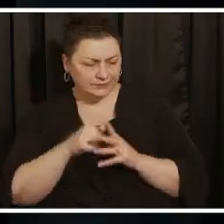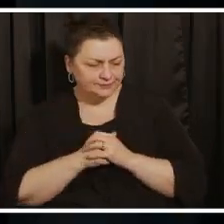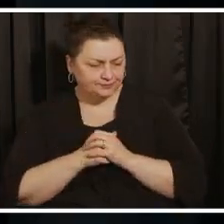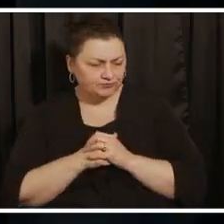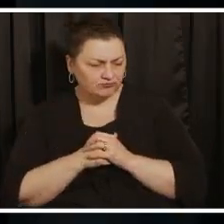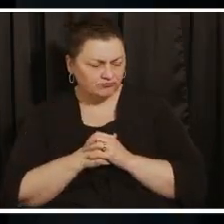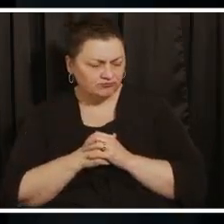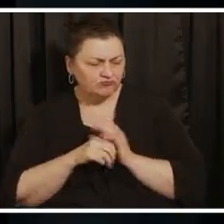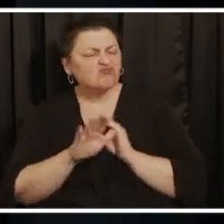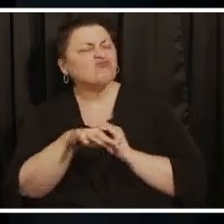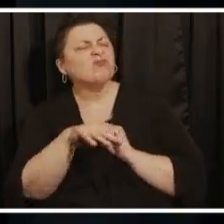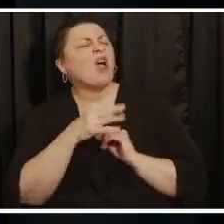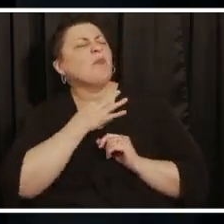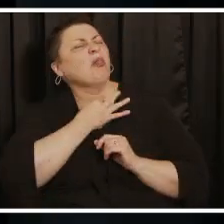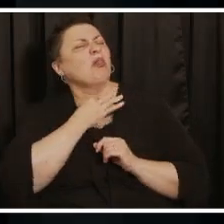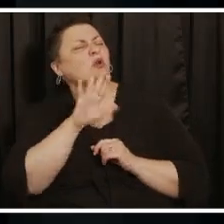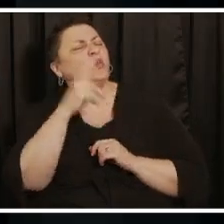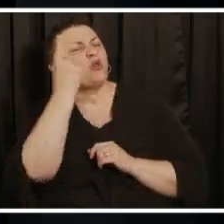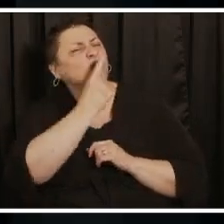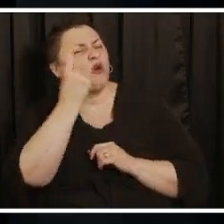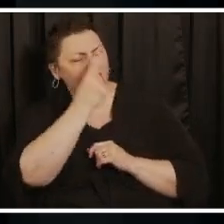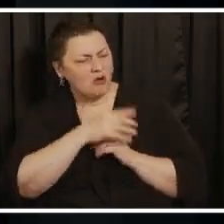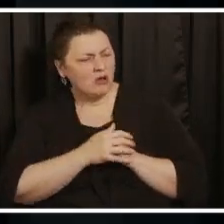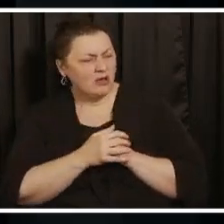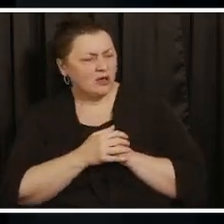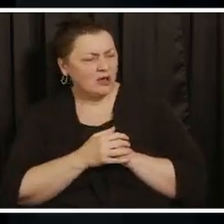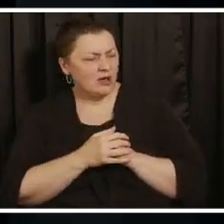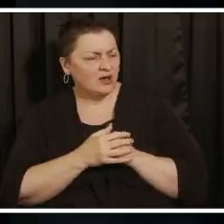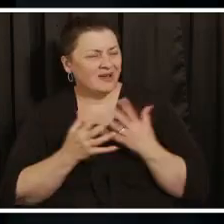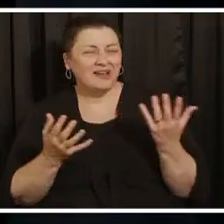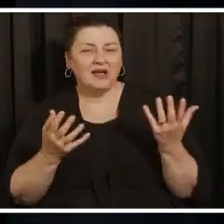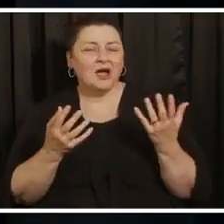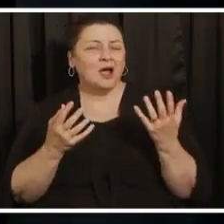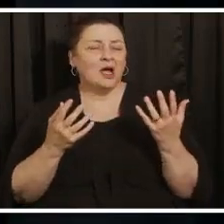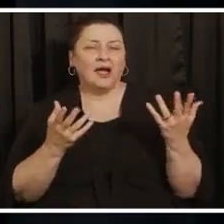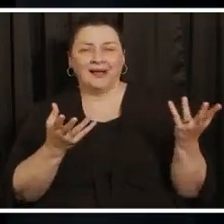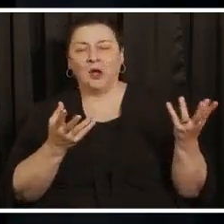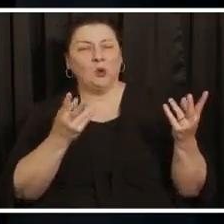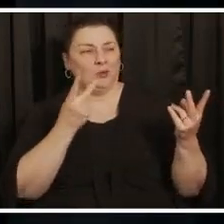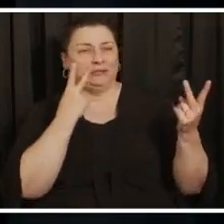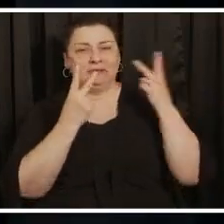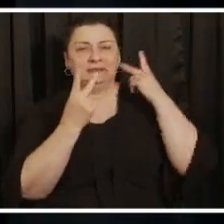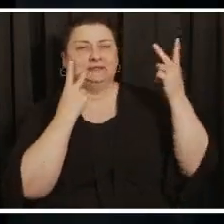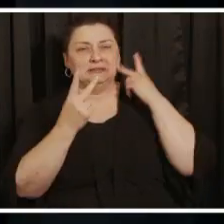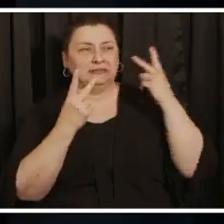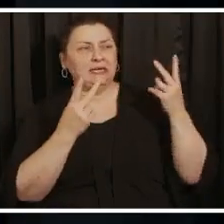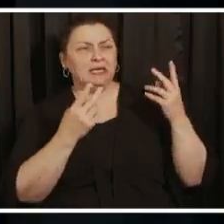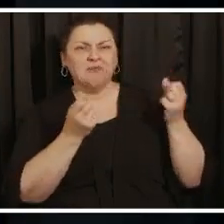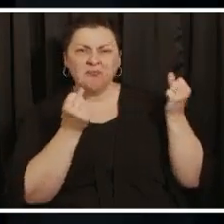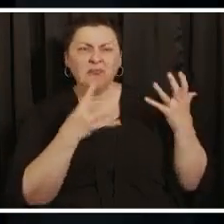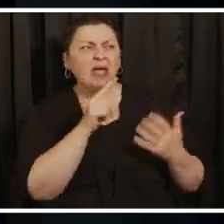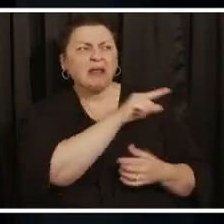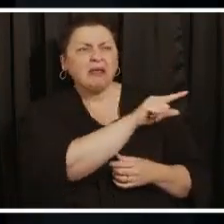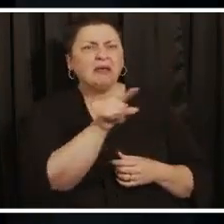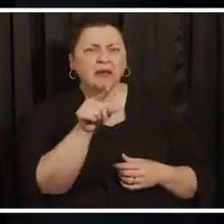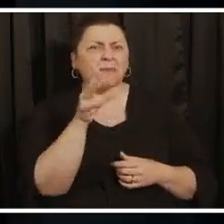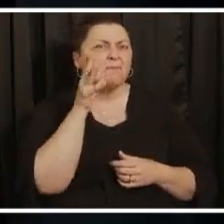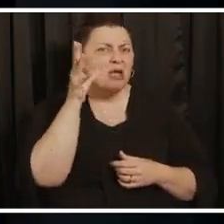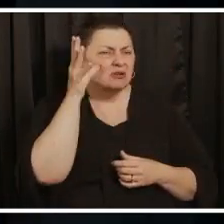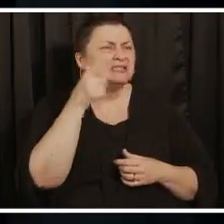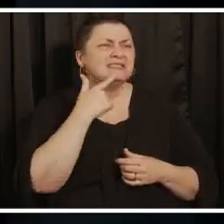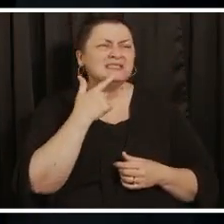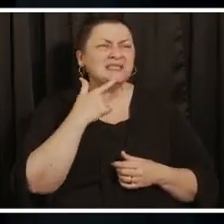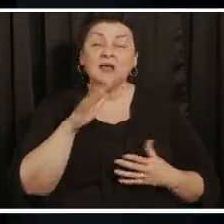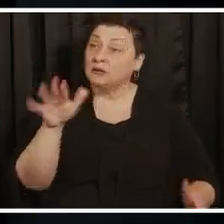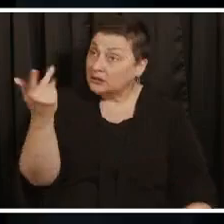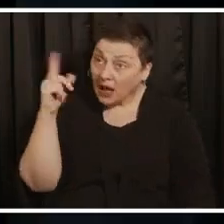want to see your thoughts on this. We're clearly getting lots of thoughts and opinions from parents that want to see you and hear you implement a mask mandate.